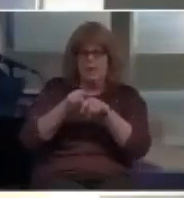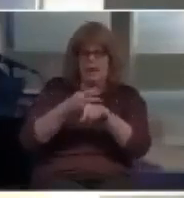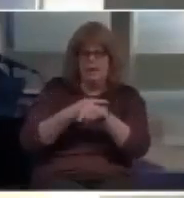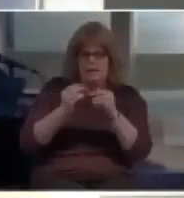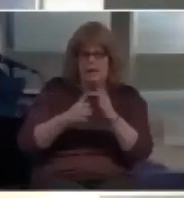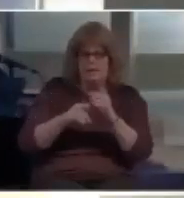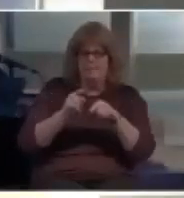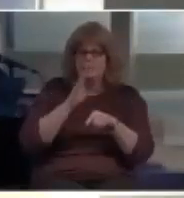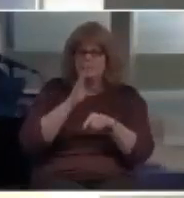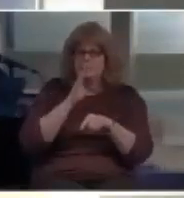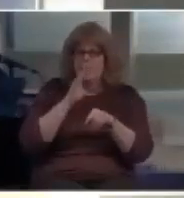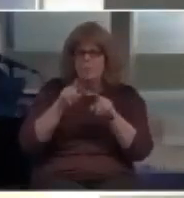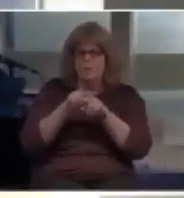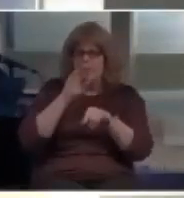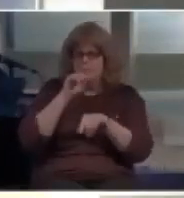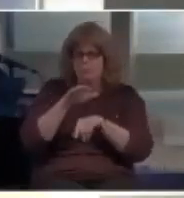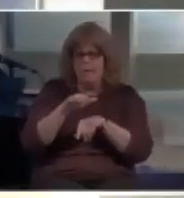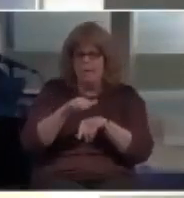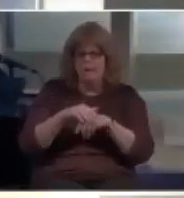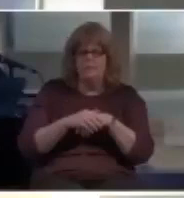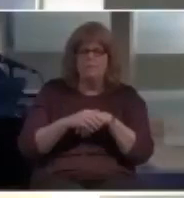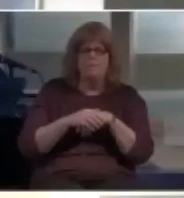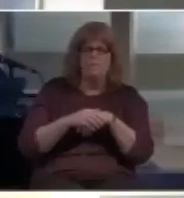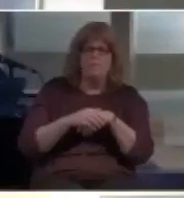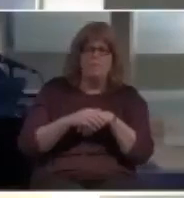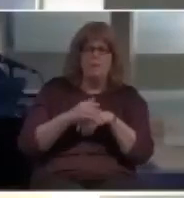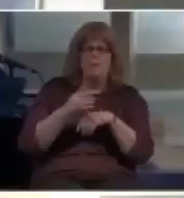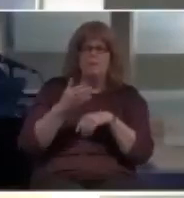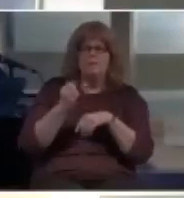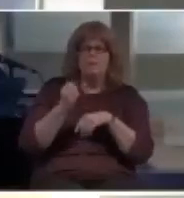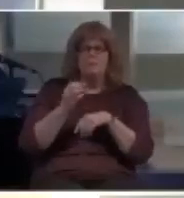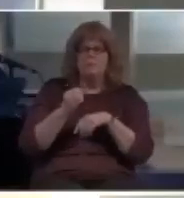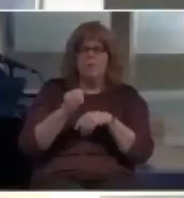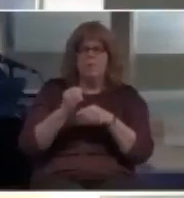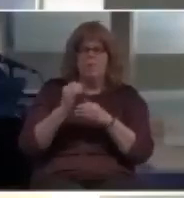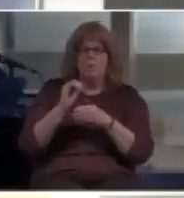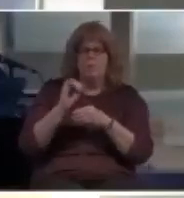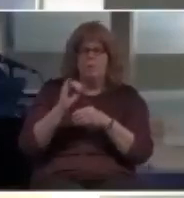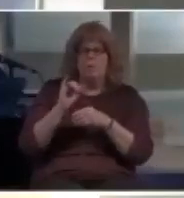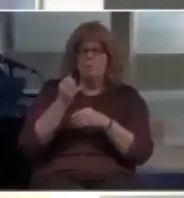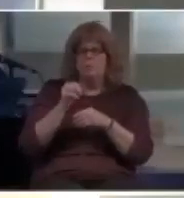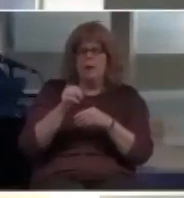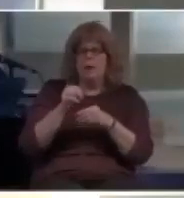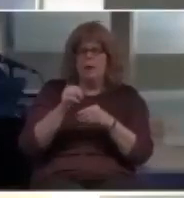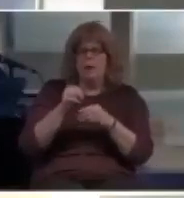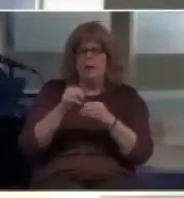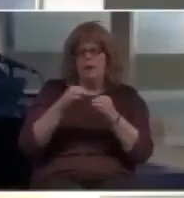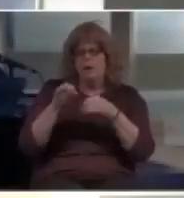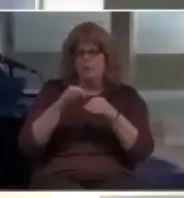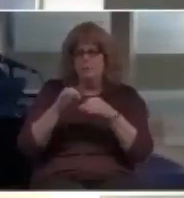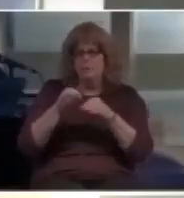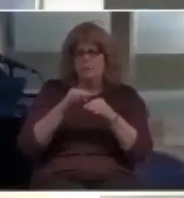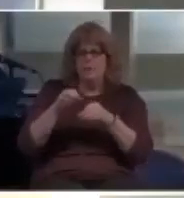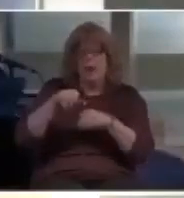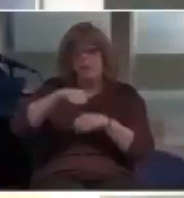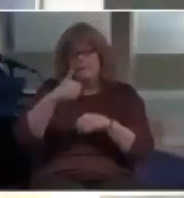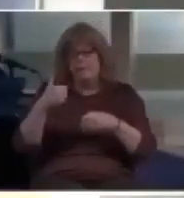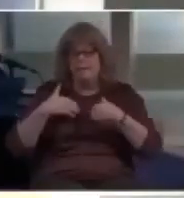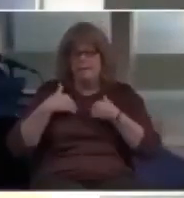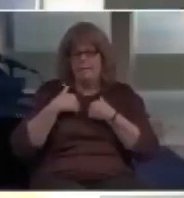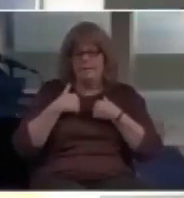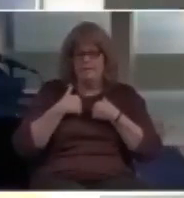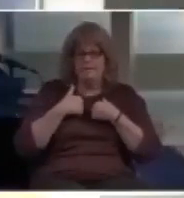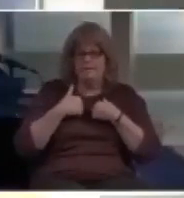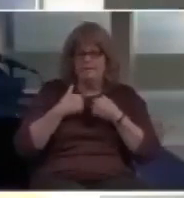a dragon. And so the picture that John is given here is of another beast. And